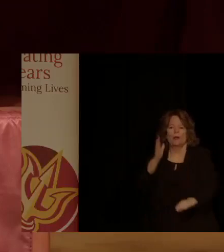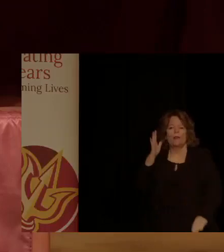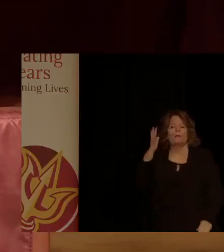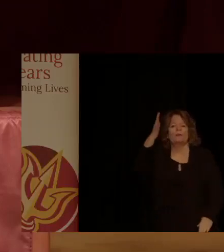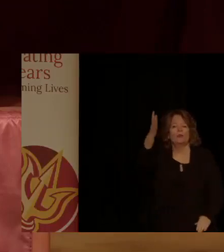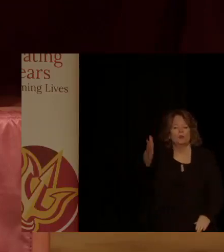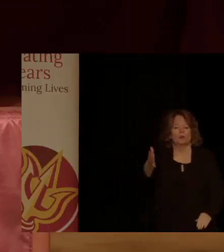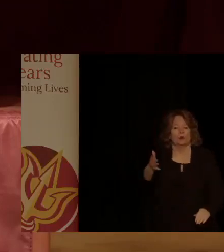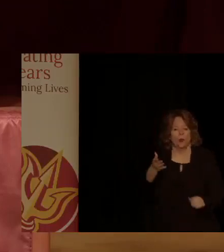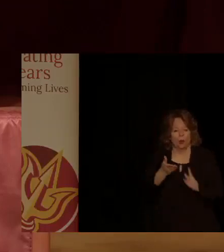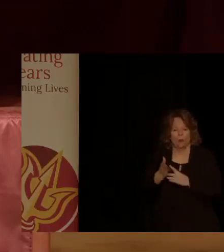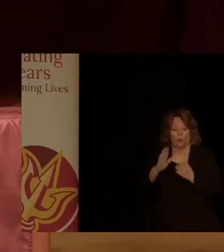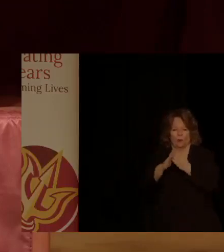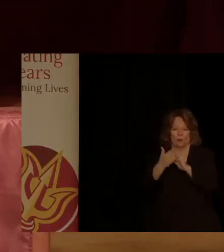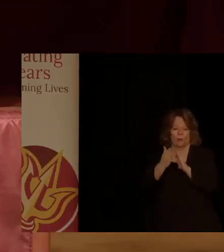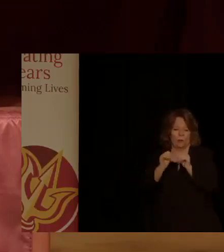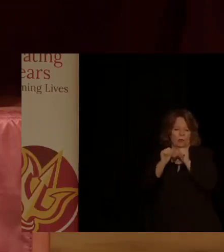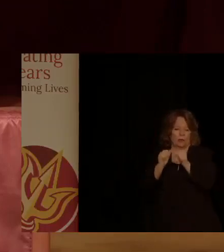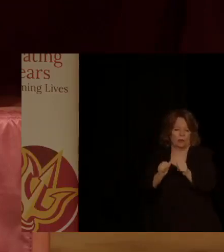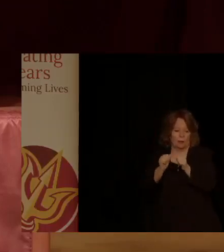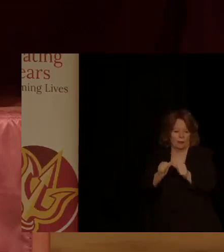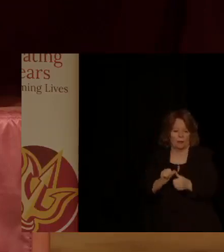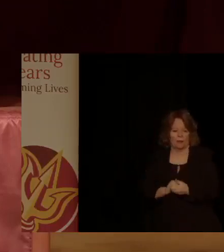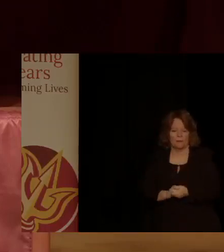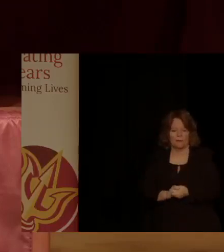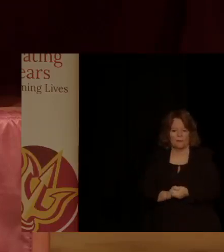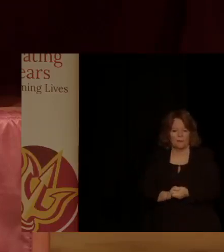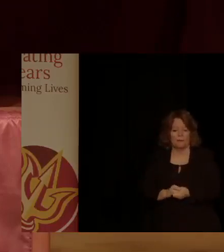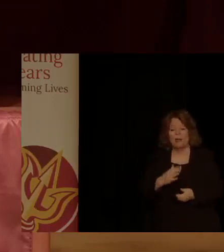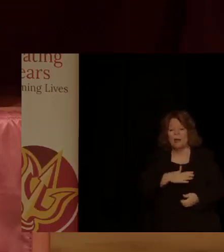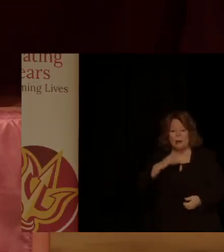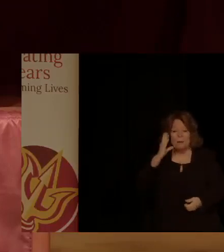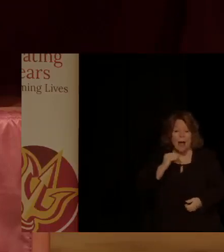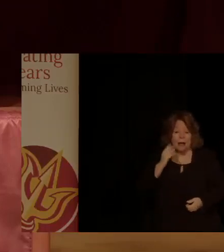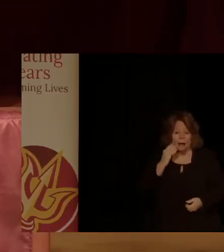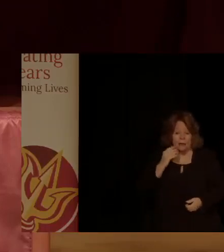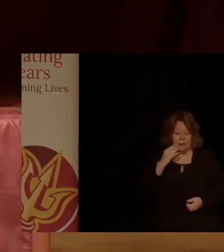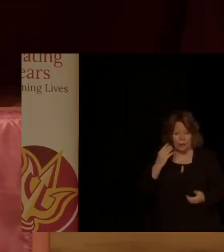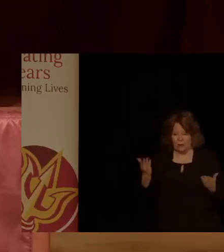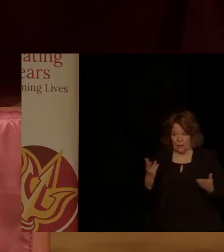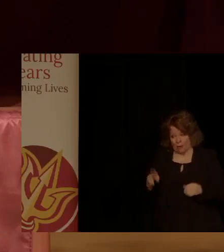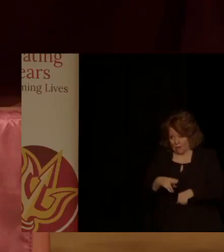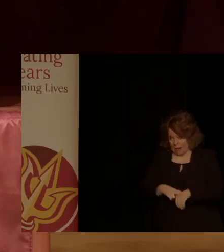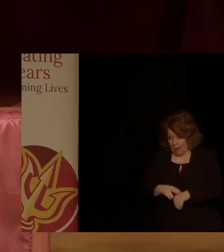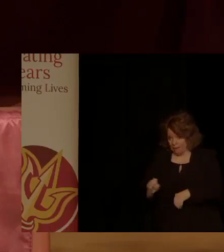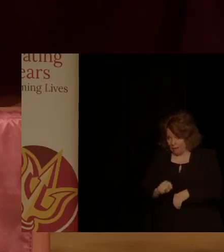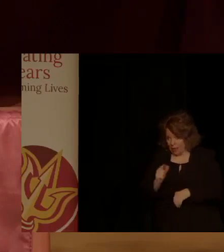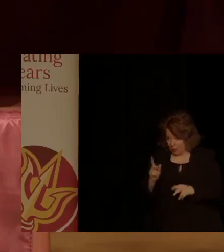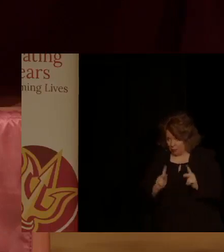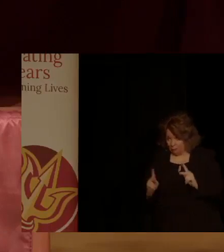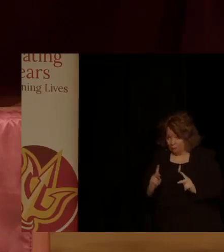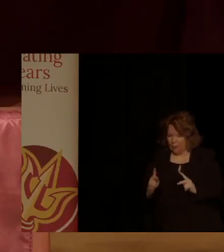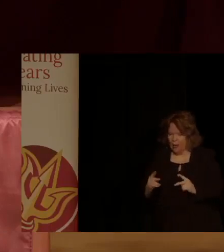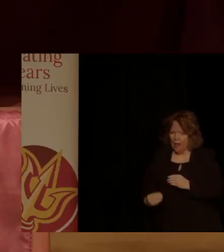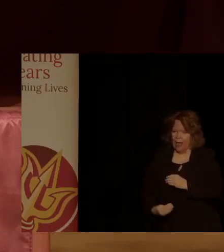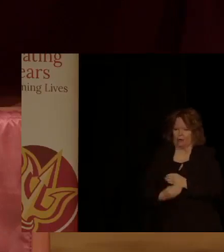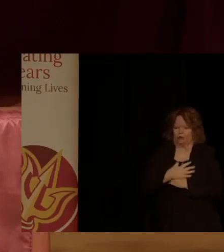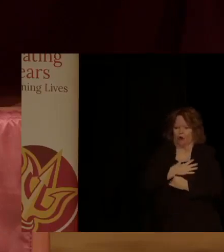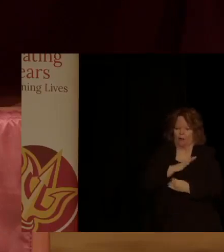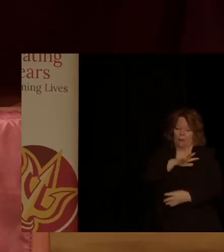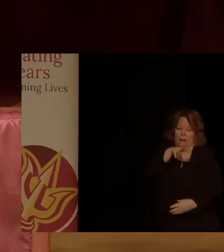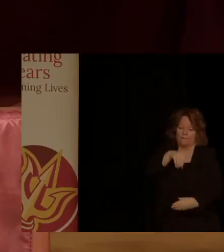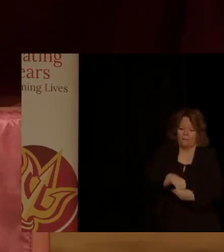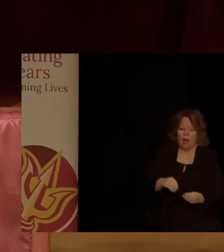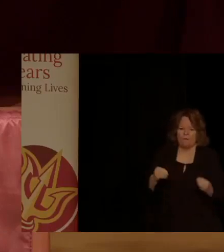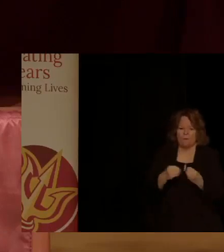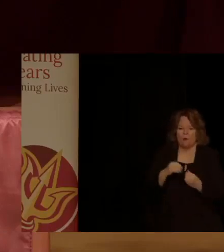community-driven initiatives. My experiences as the native of St. Louis have motivated me to become more engaged in civic and